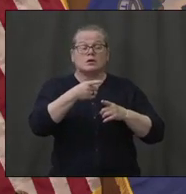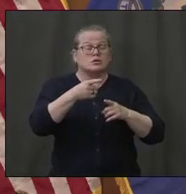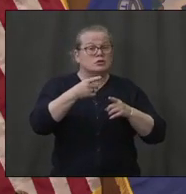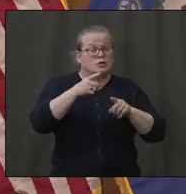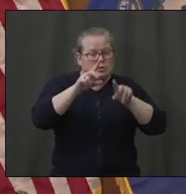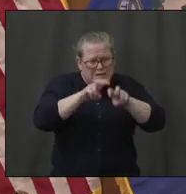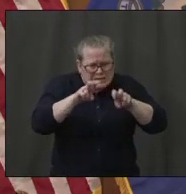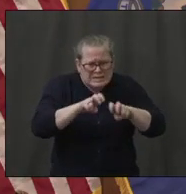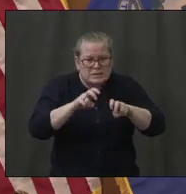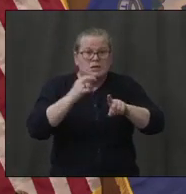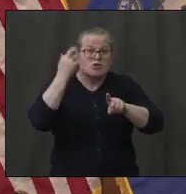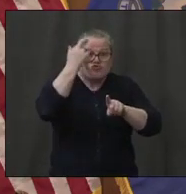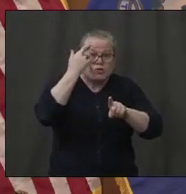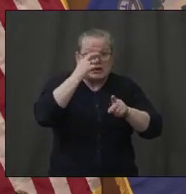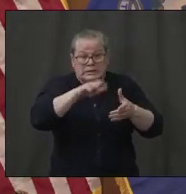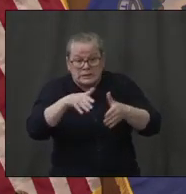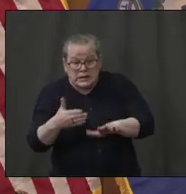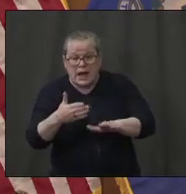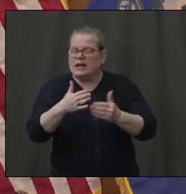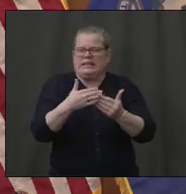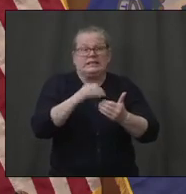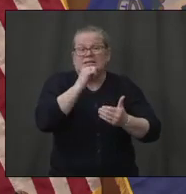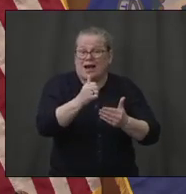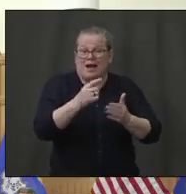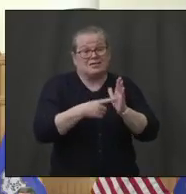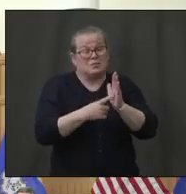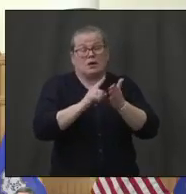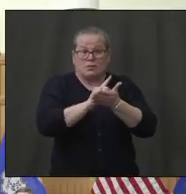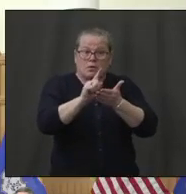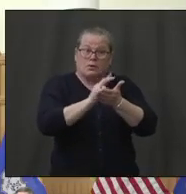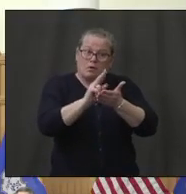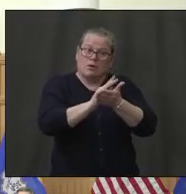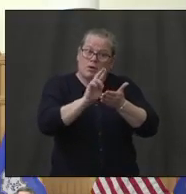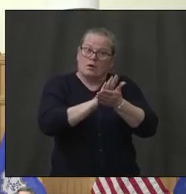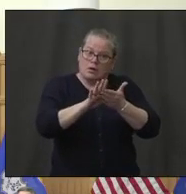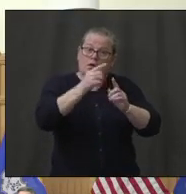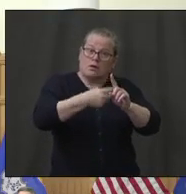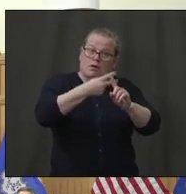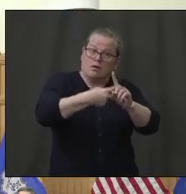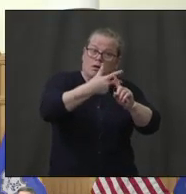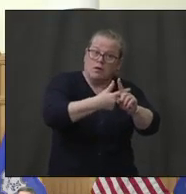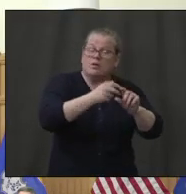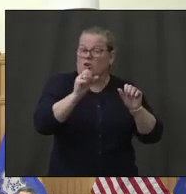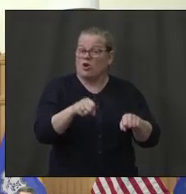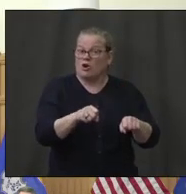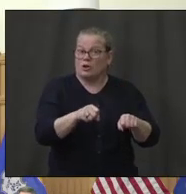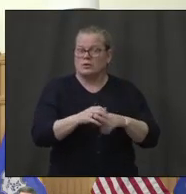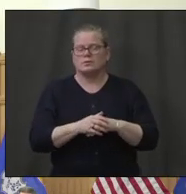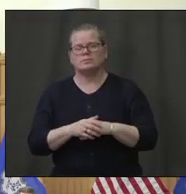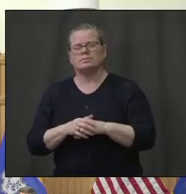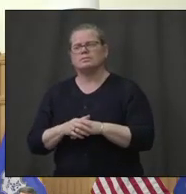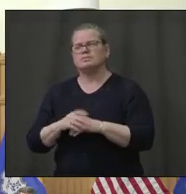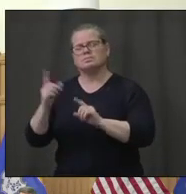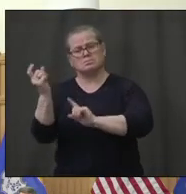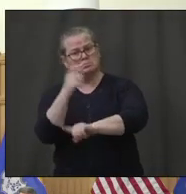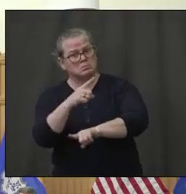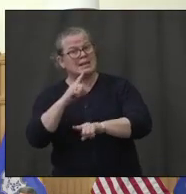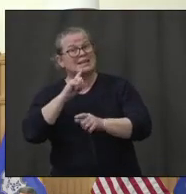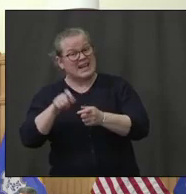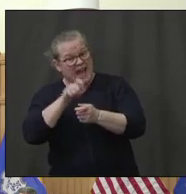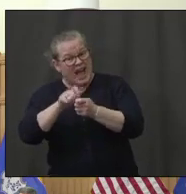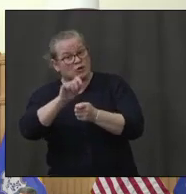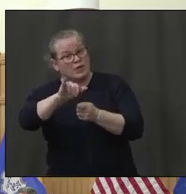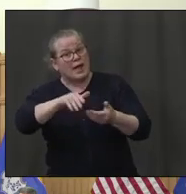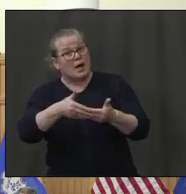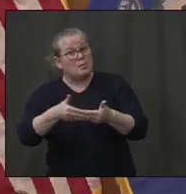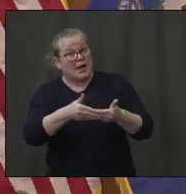can sometimes take weeks to months. Is it still accurate to link the death to the coronavirus? Well, from